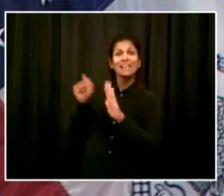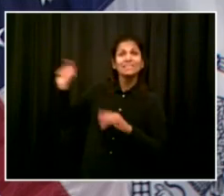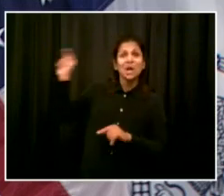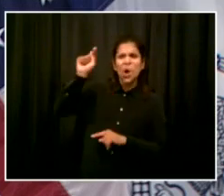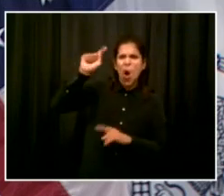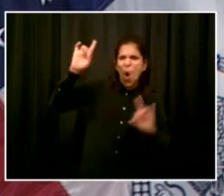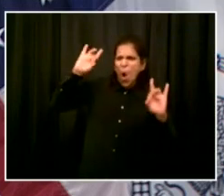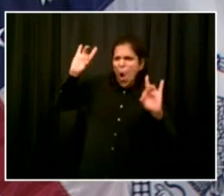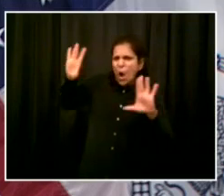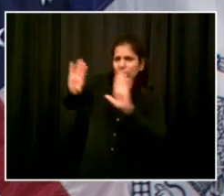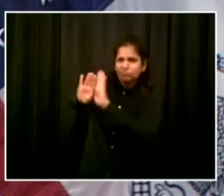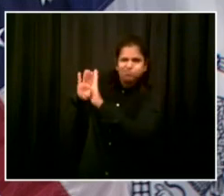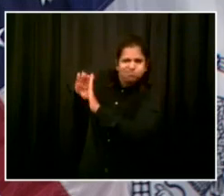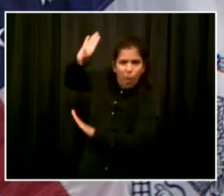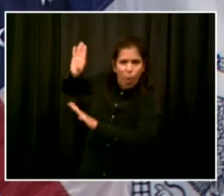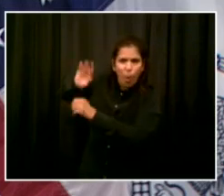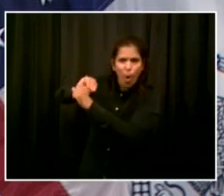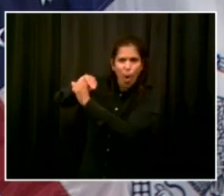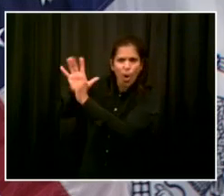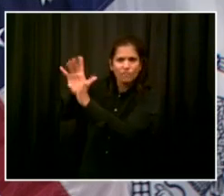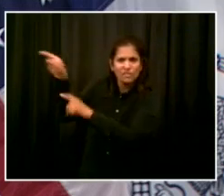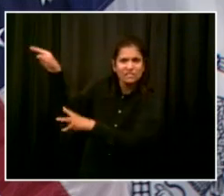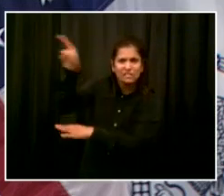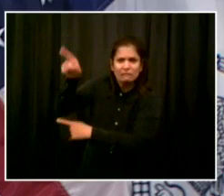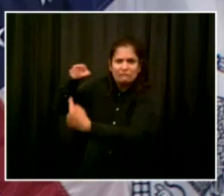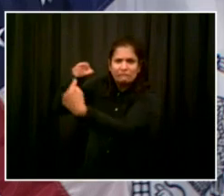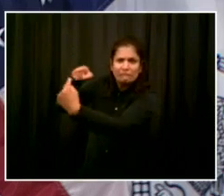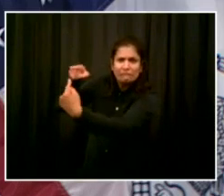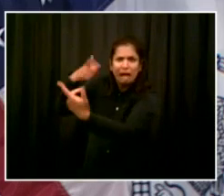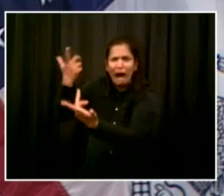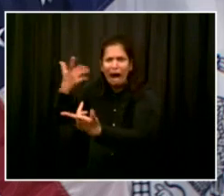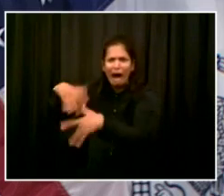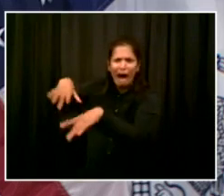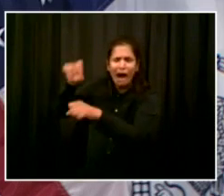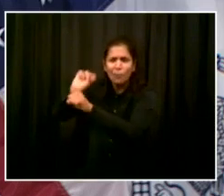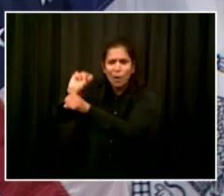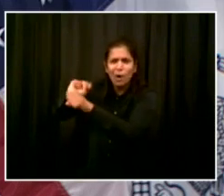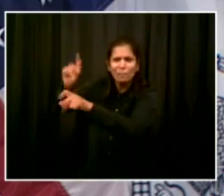was different here, why we were able to come back. And I always say it's because of the people. It's